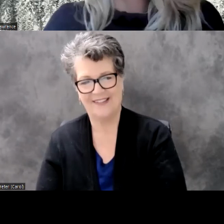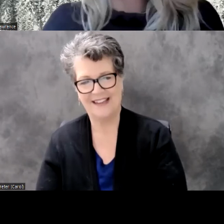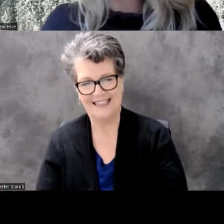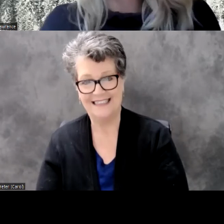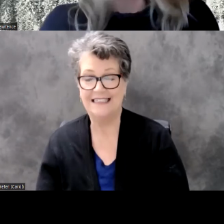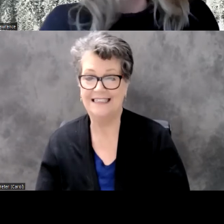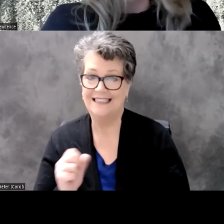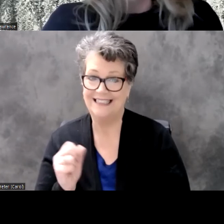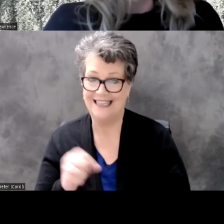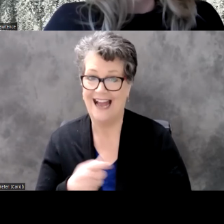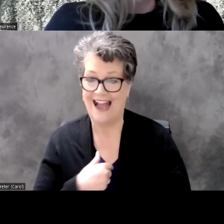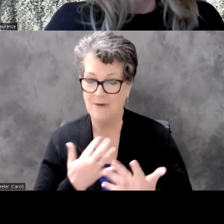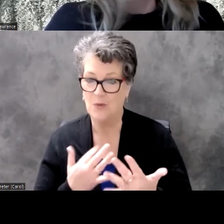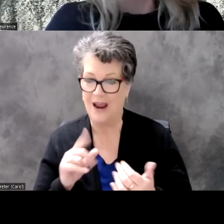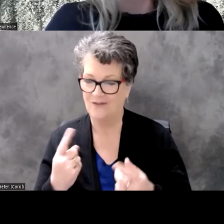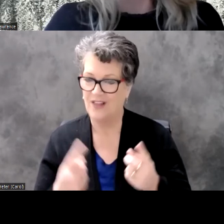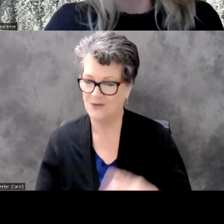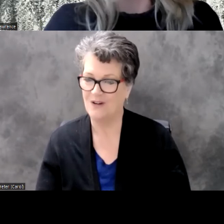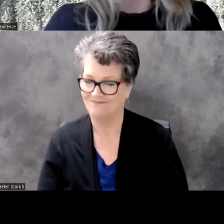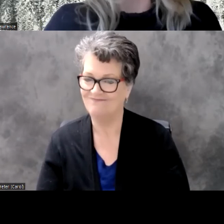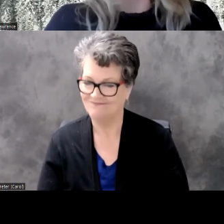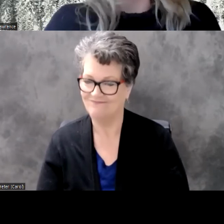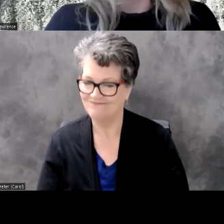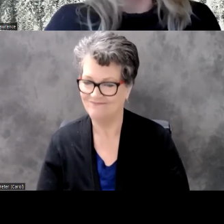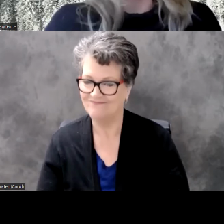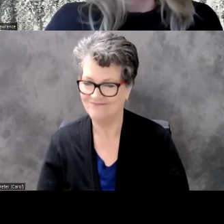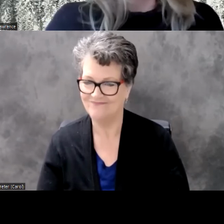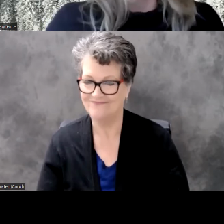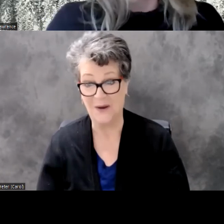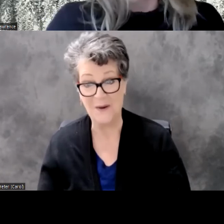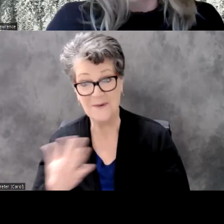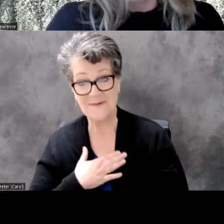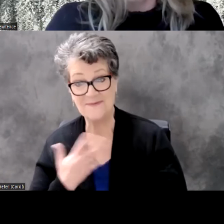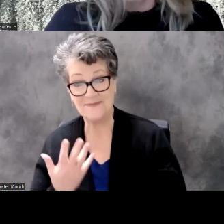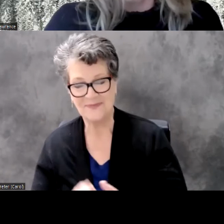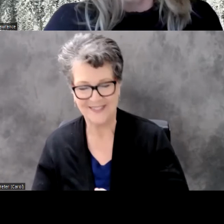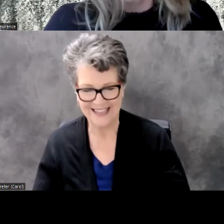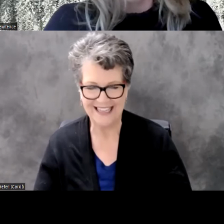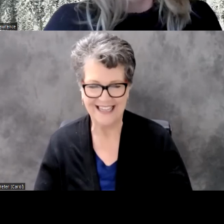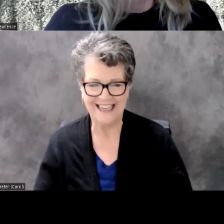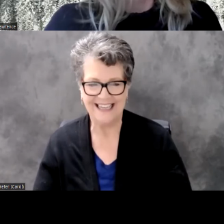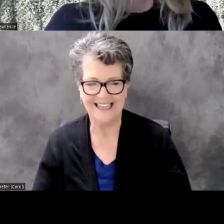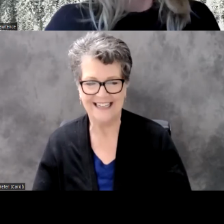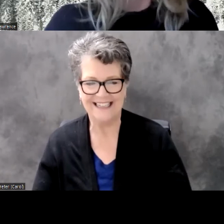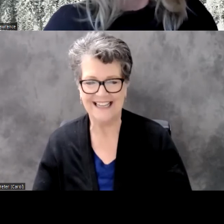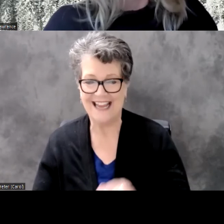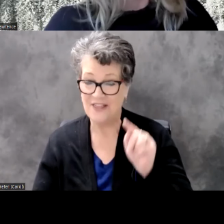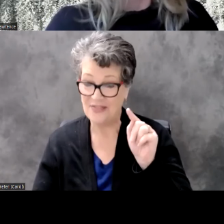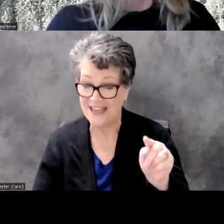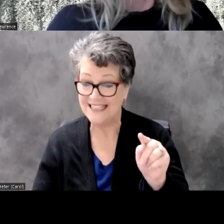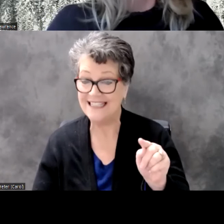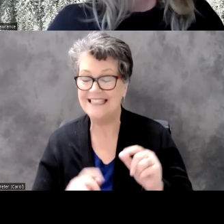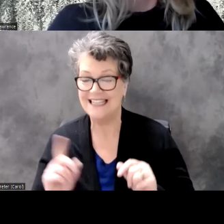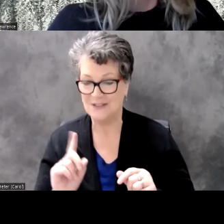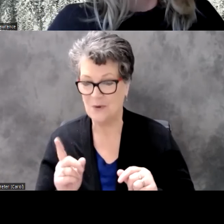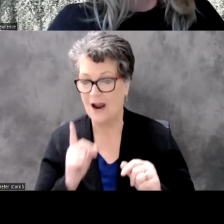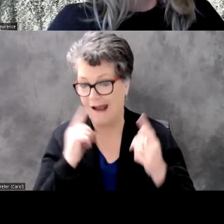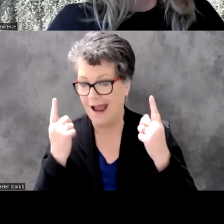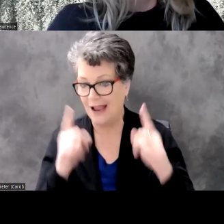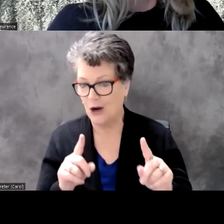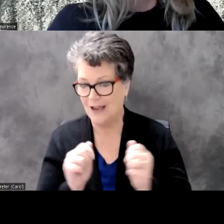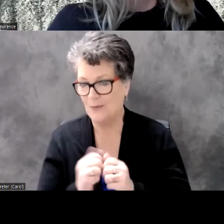Yeah, I've been waiting for this for this morning. Oh, I'm glad. One of the things that this is where I agree with